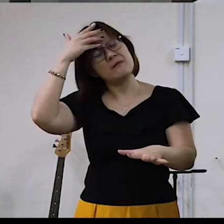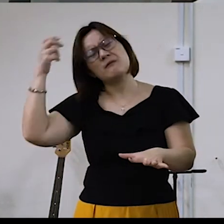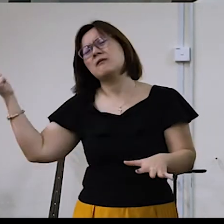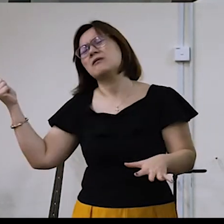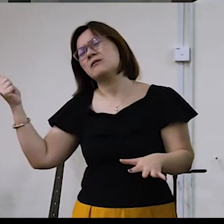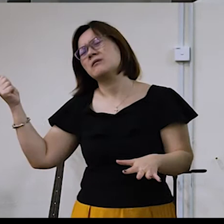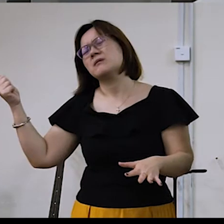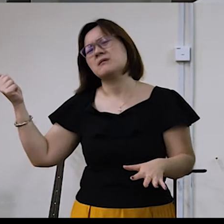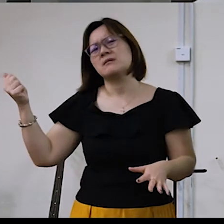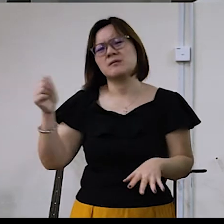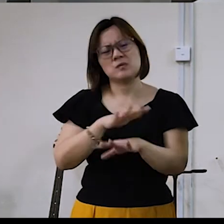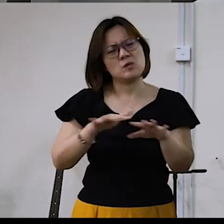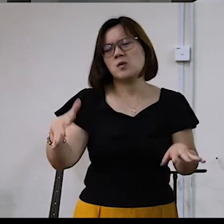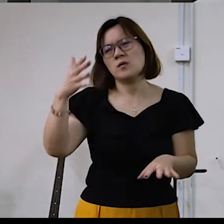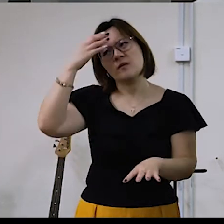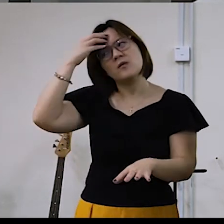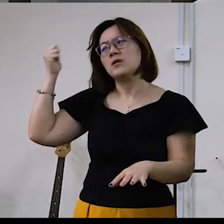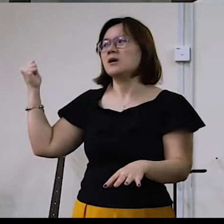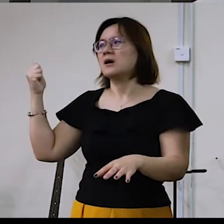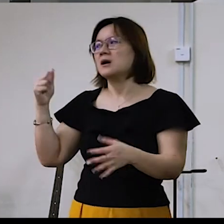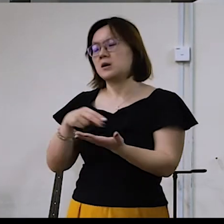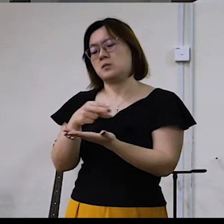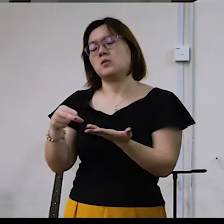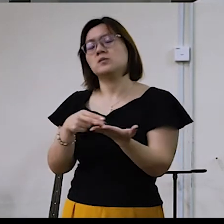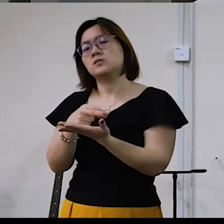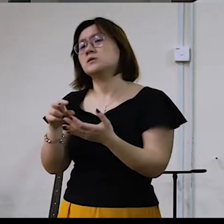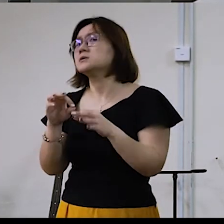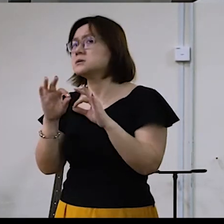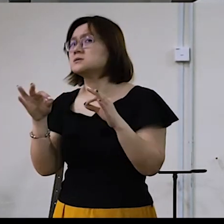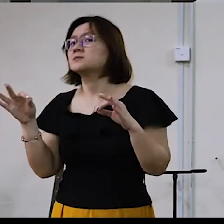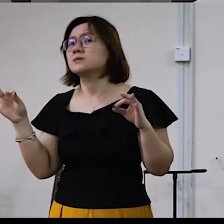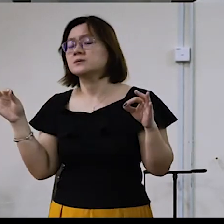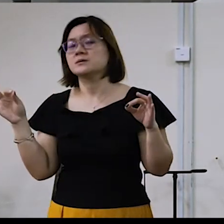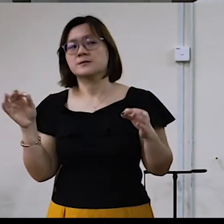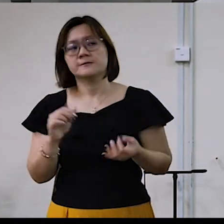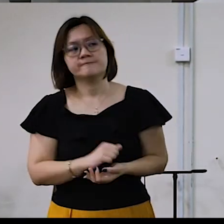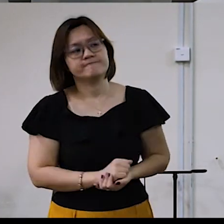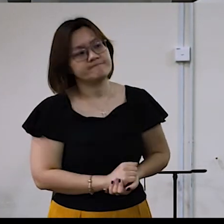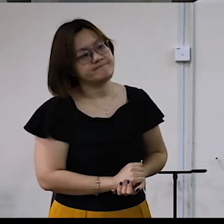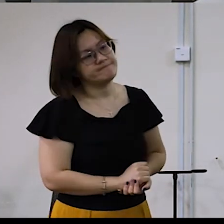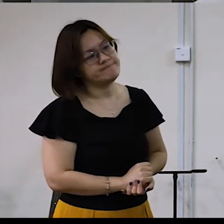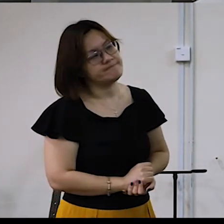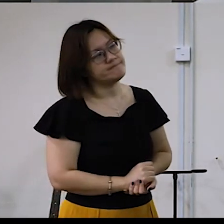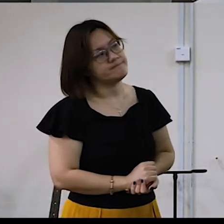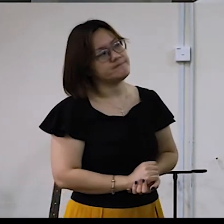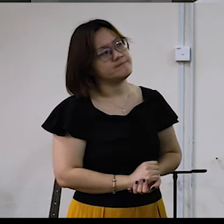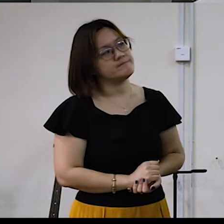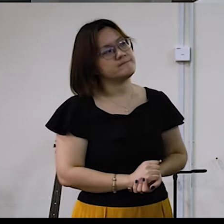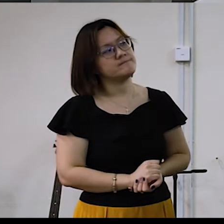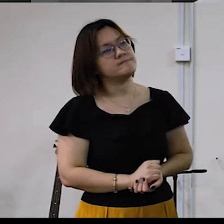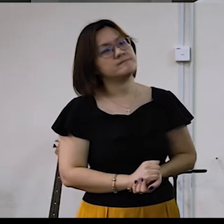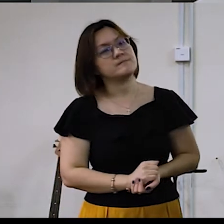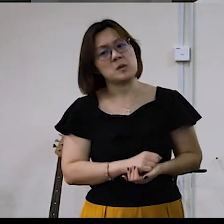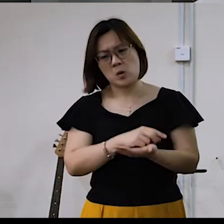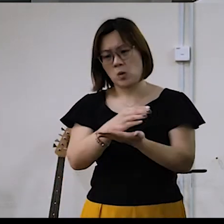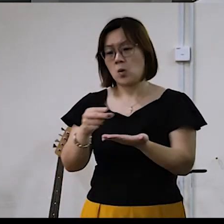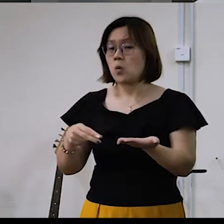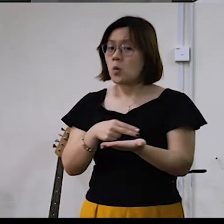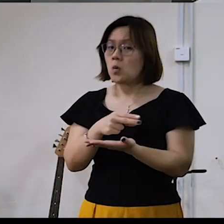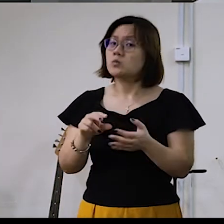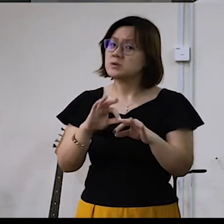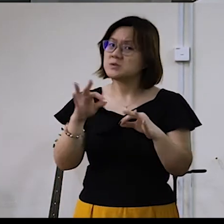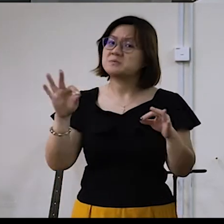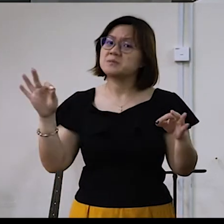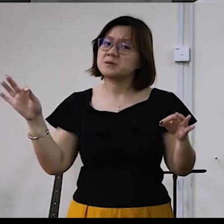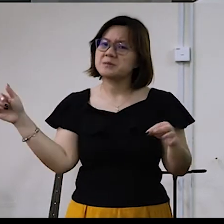Jesus. Of course, we worship Jesus. We love Jesus, the same God. But we forget someone as powerful as Jesus, the third